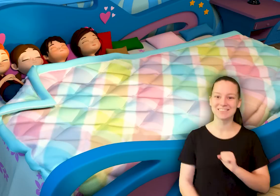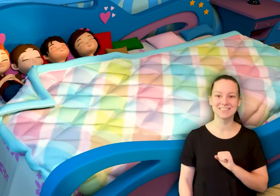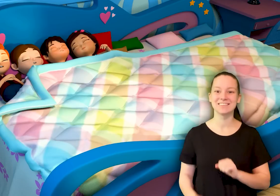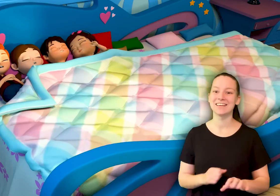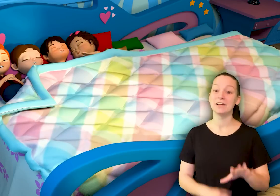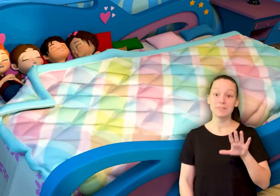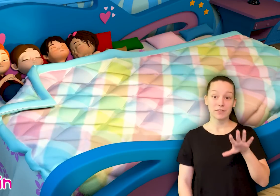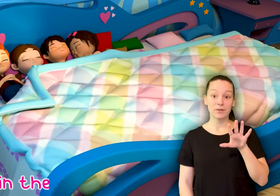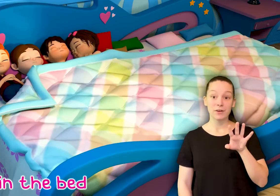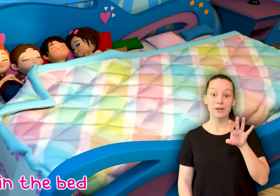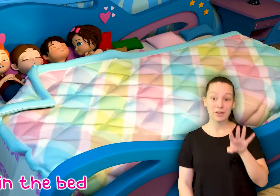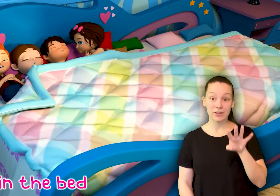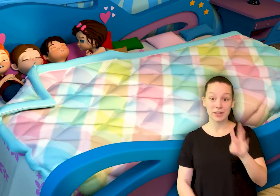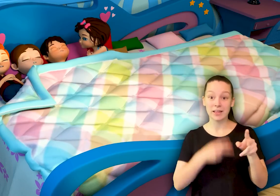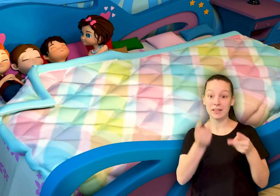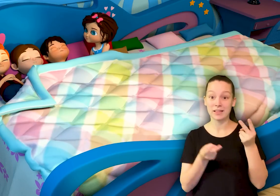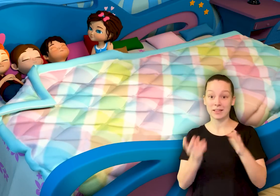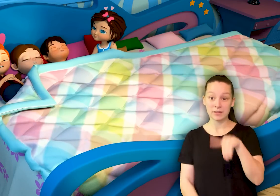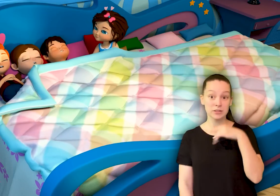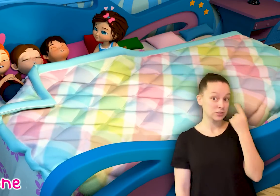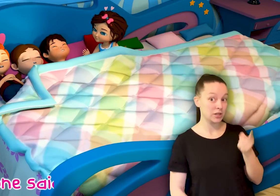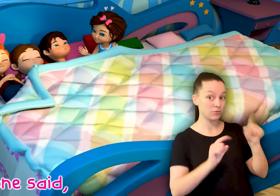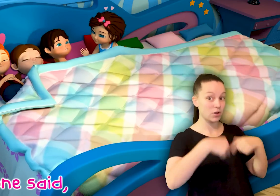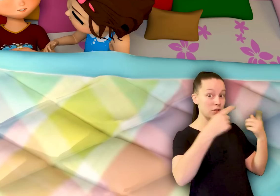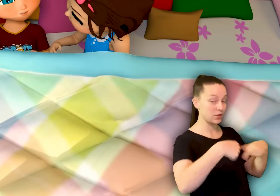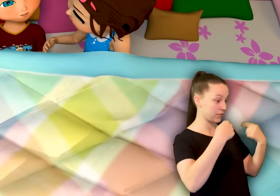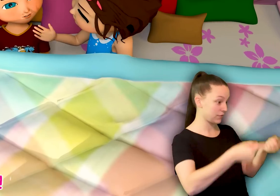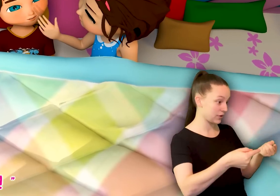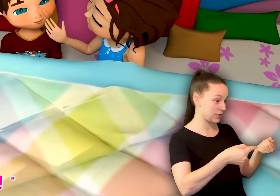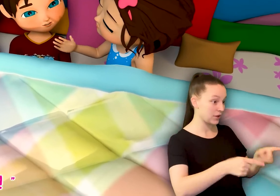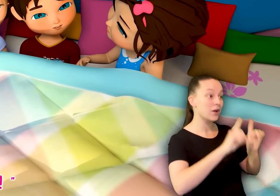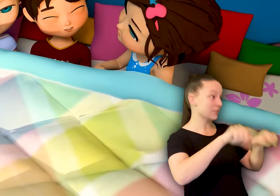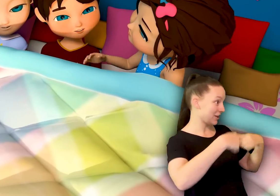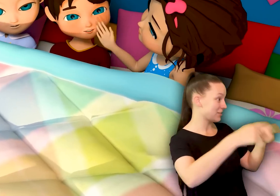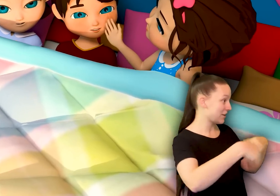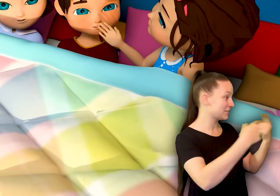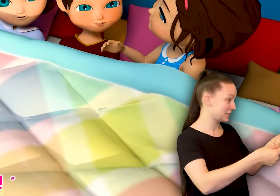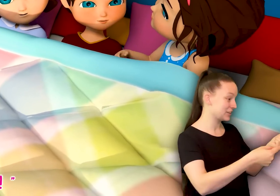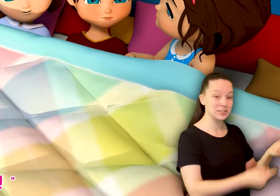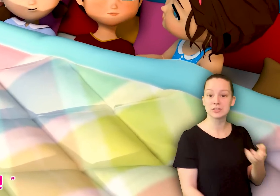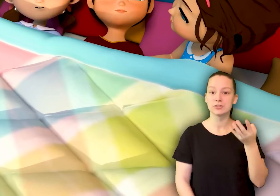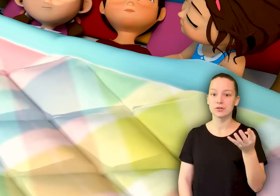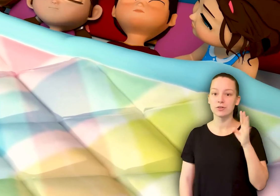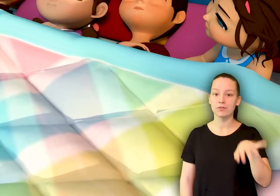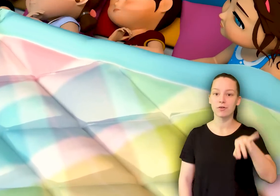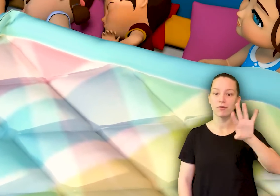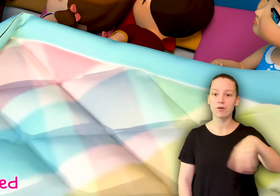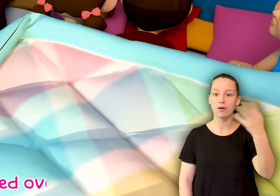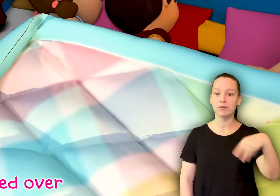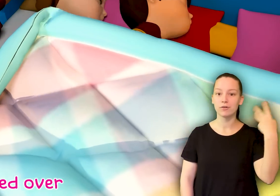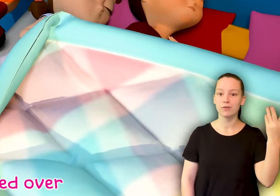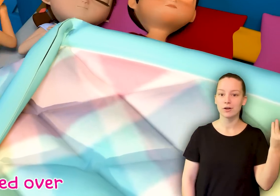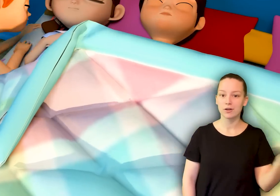out there were four in the bed and the little one said roll over roll over so they